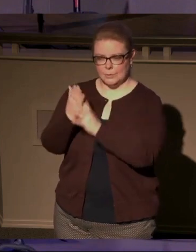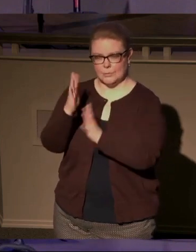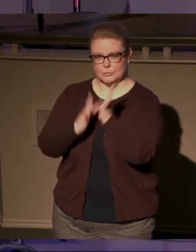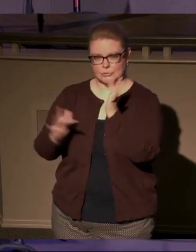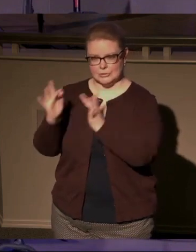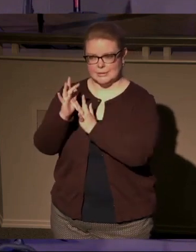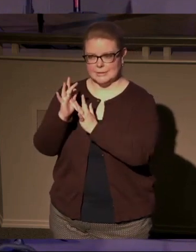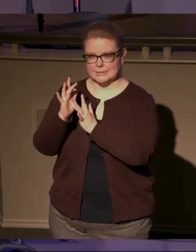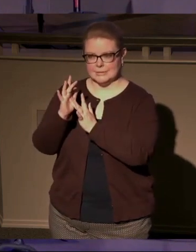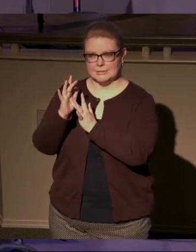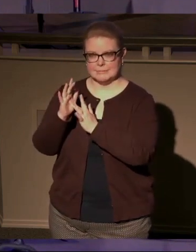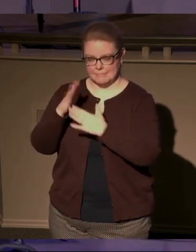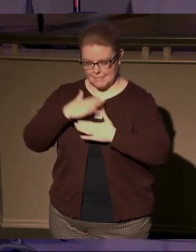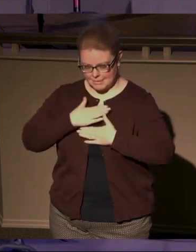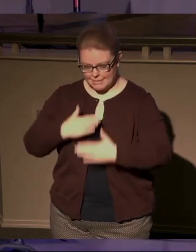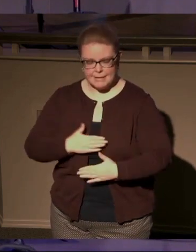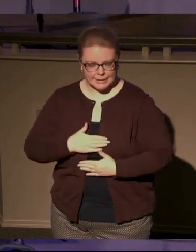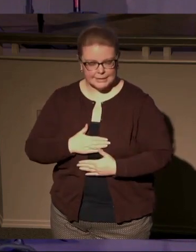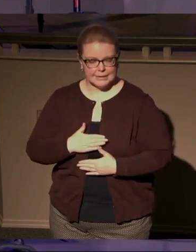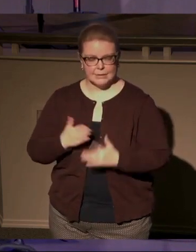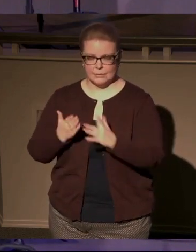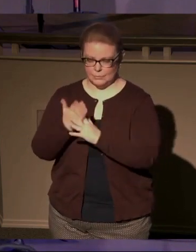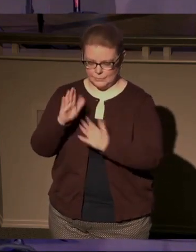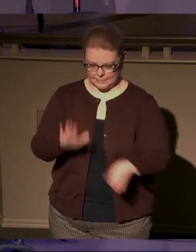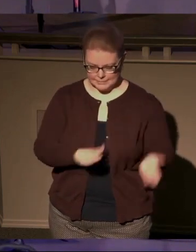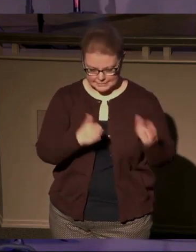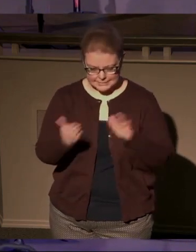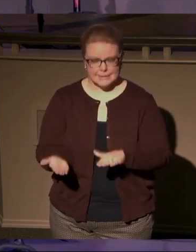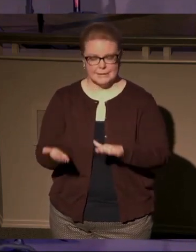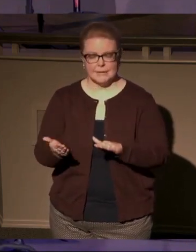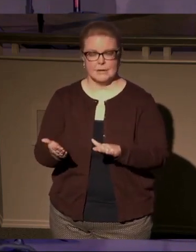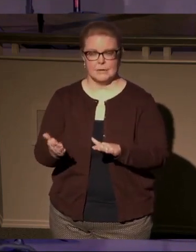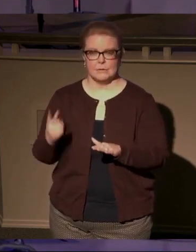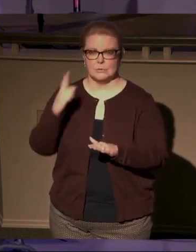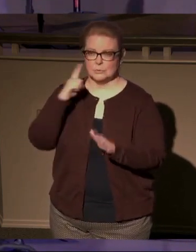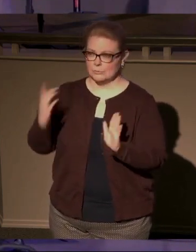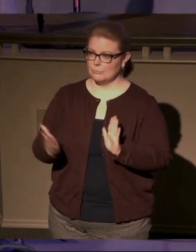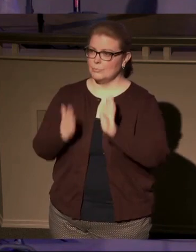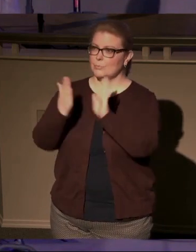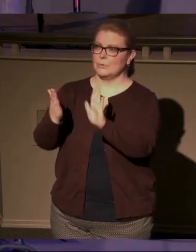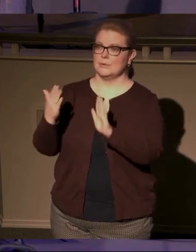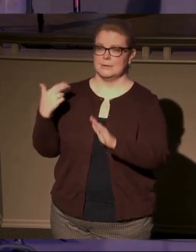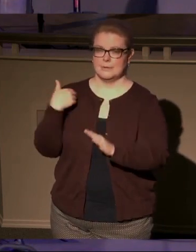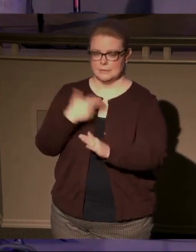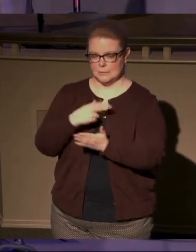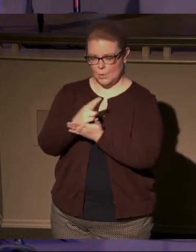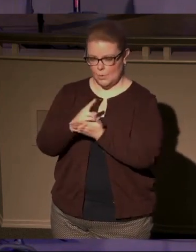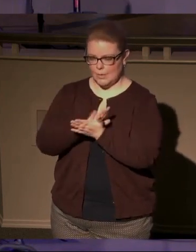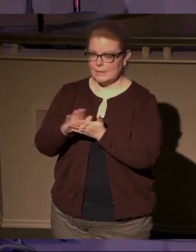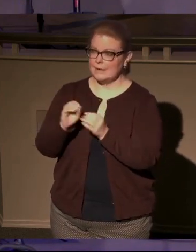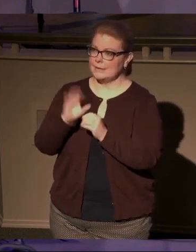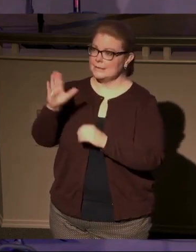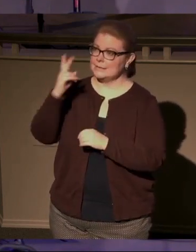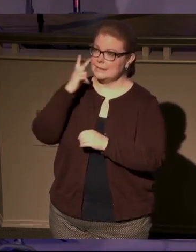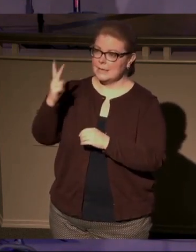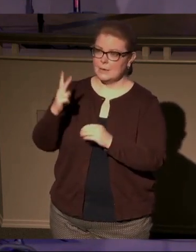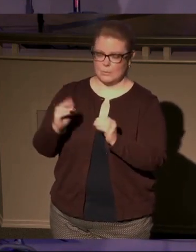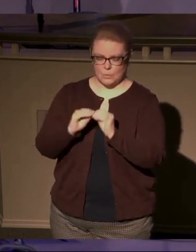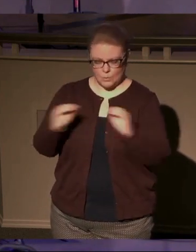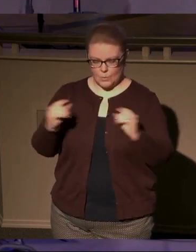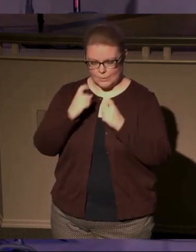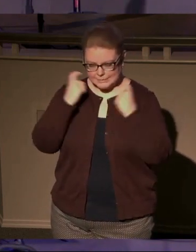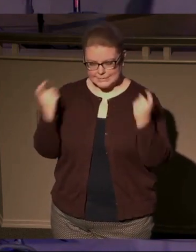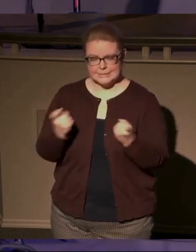physical body through the death to present you holy in his sight, without blemish and free